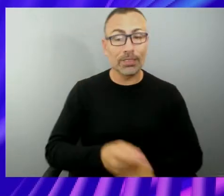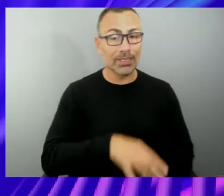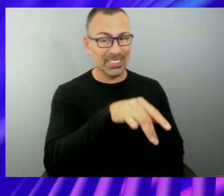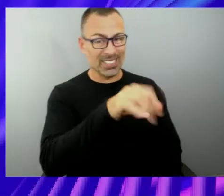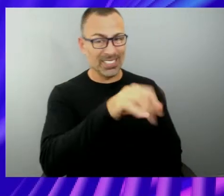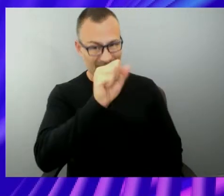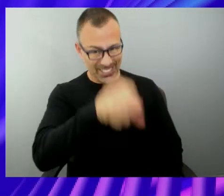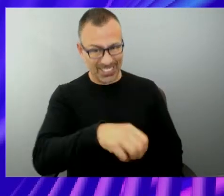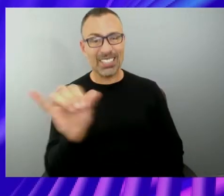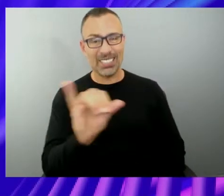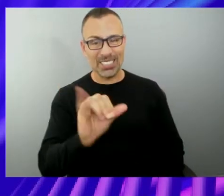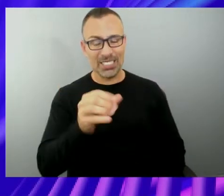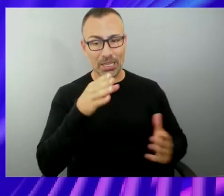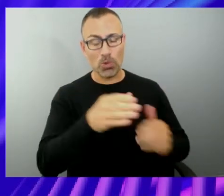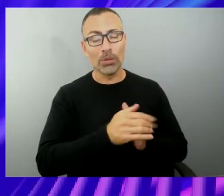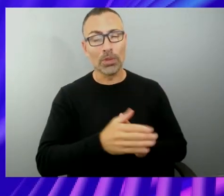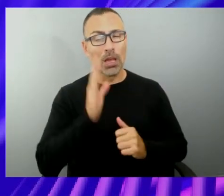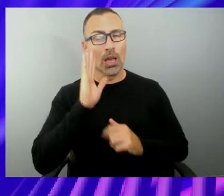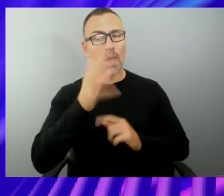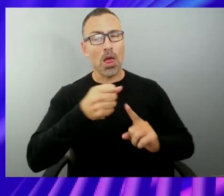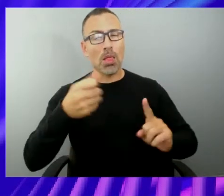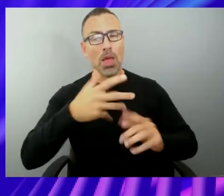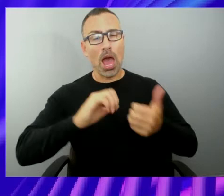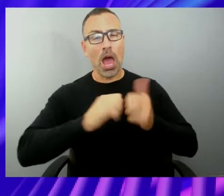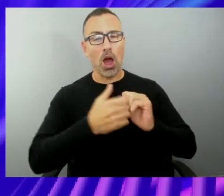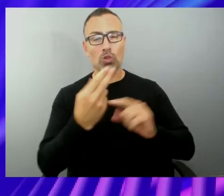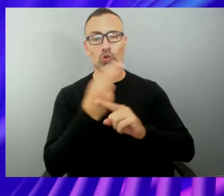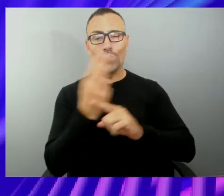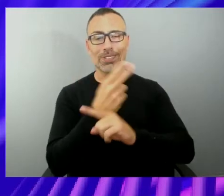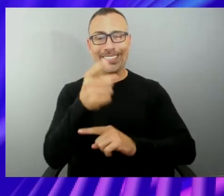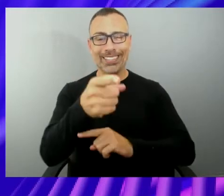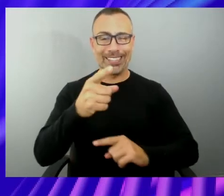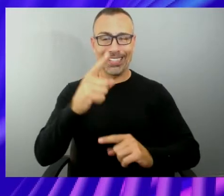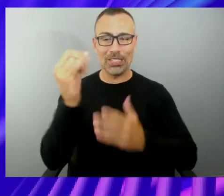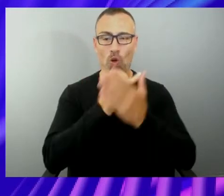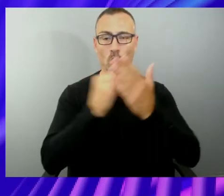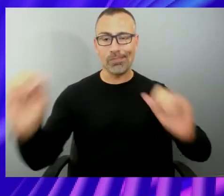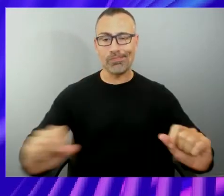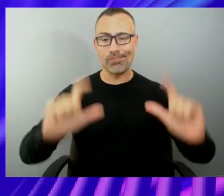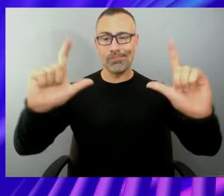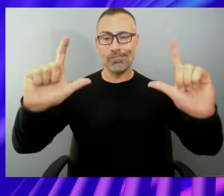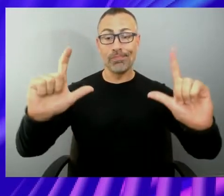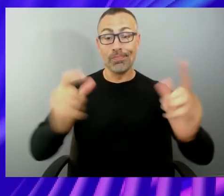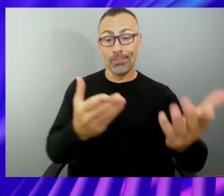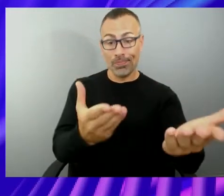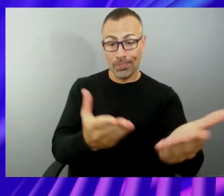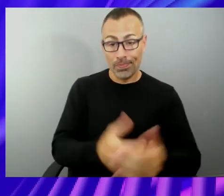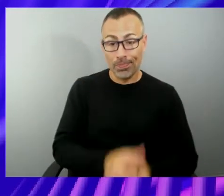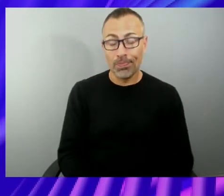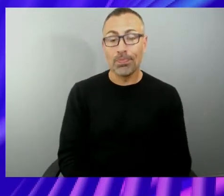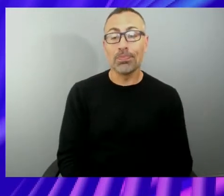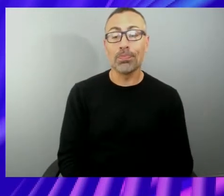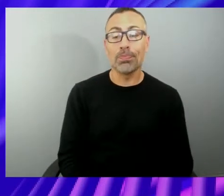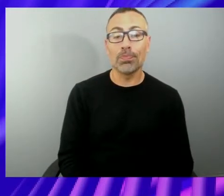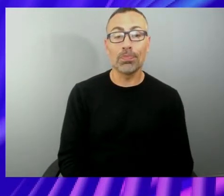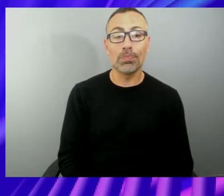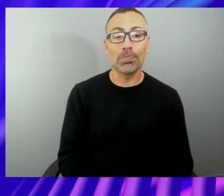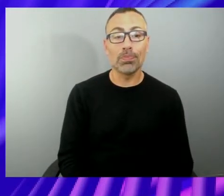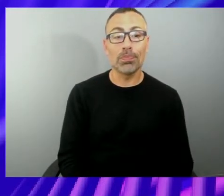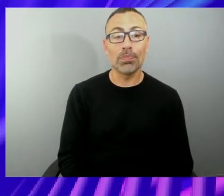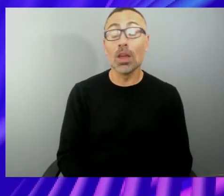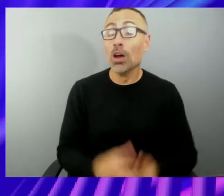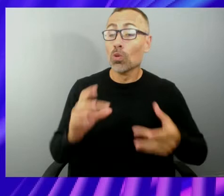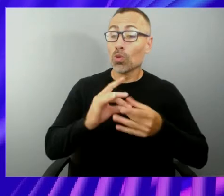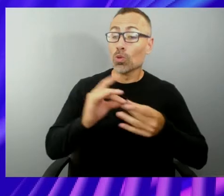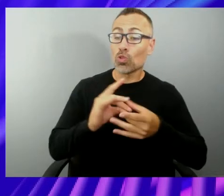let me explain that with a small image that I have. So when we are talking about model parallel,